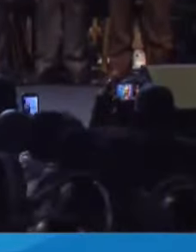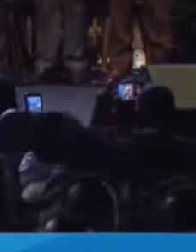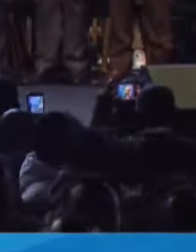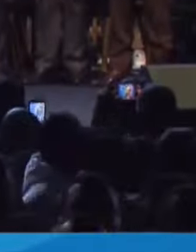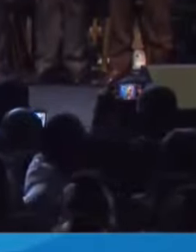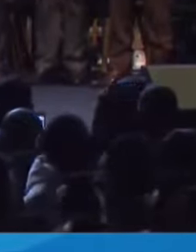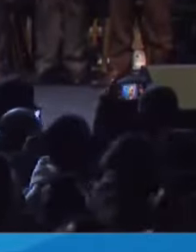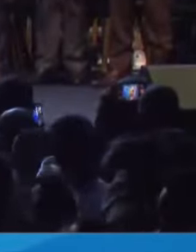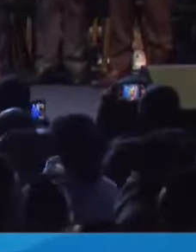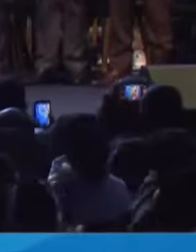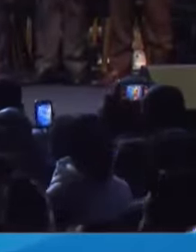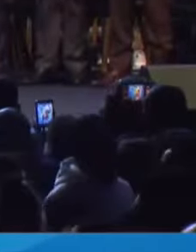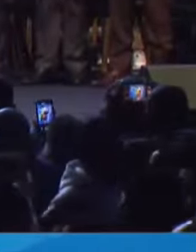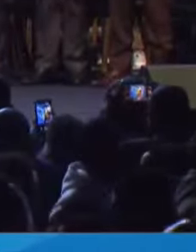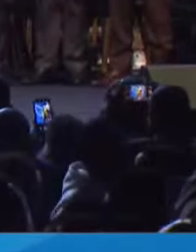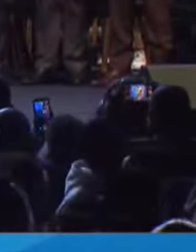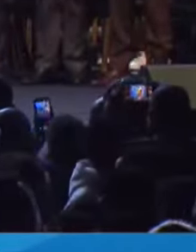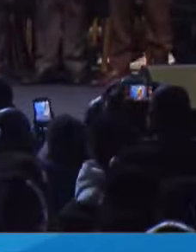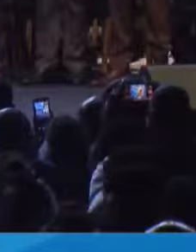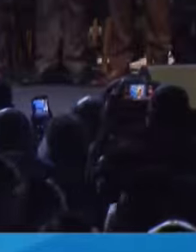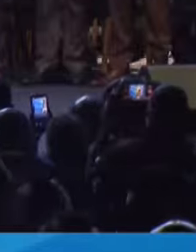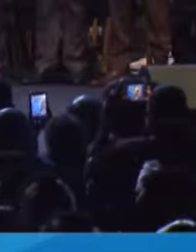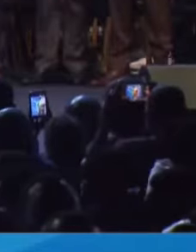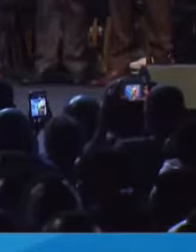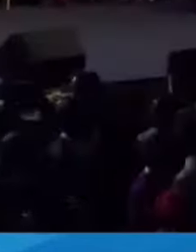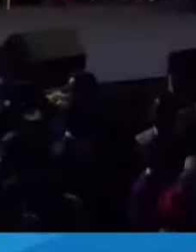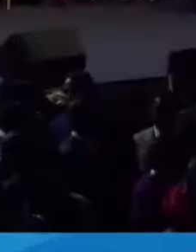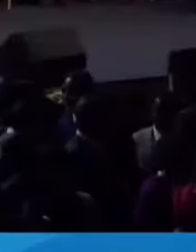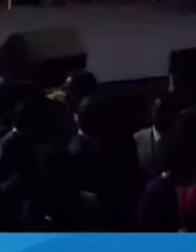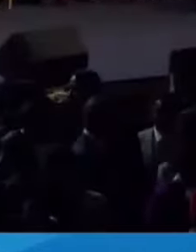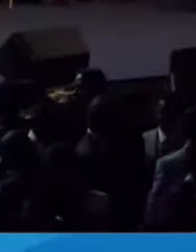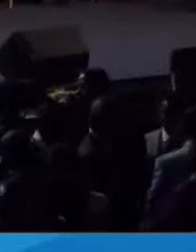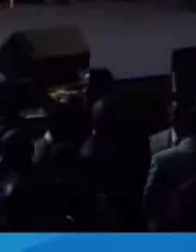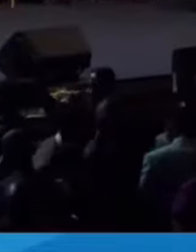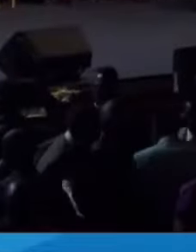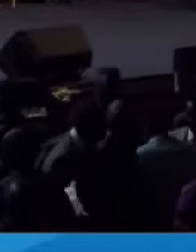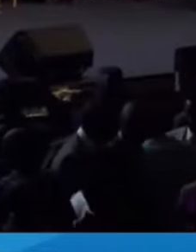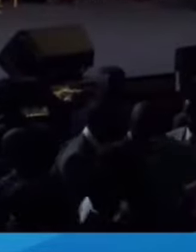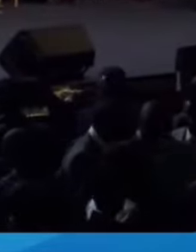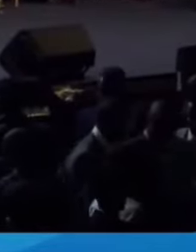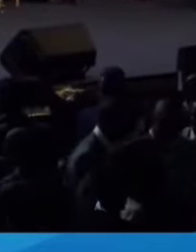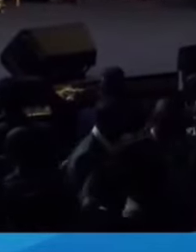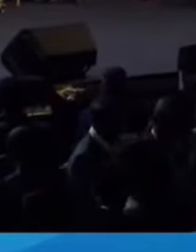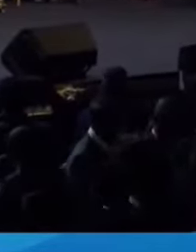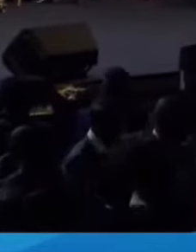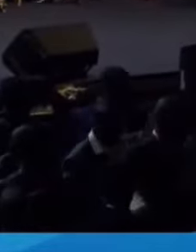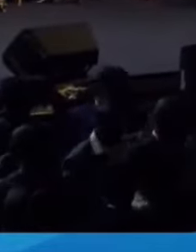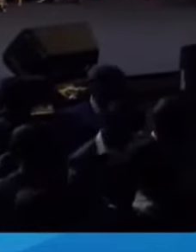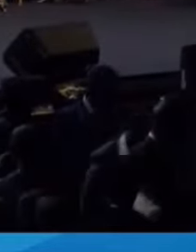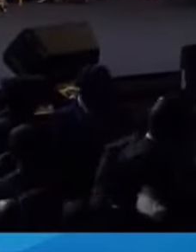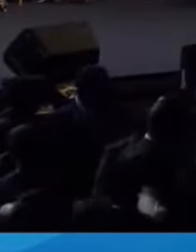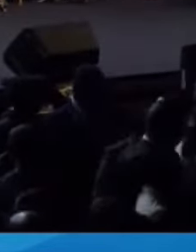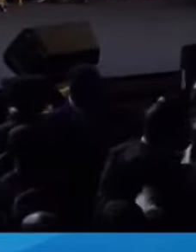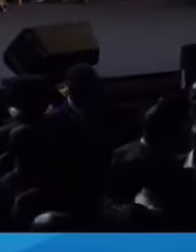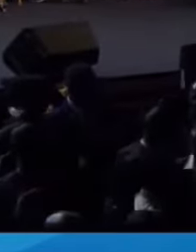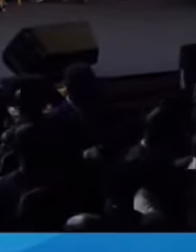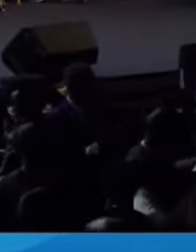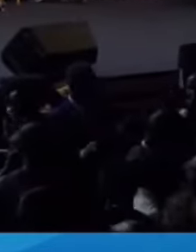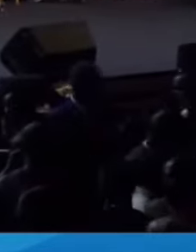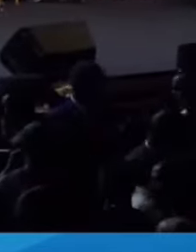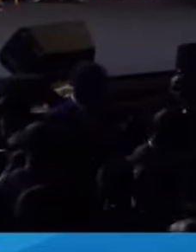you but I cannot right now but I'm glad I'm doing it this